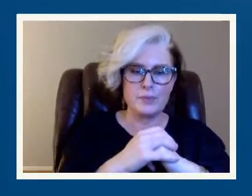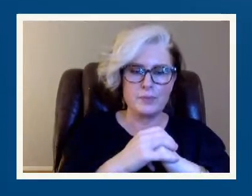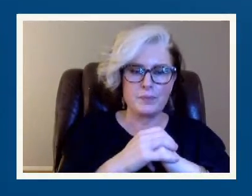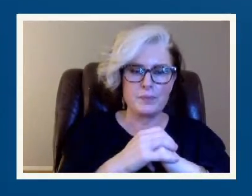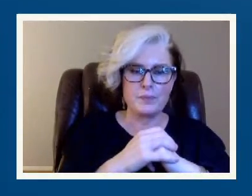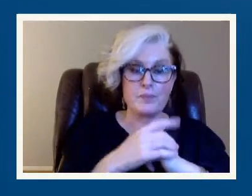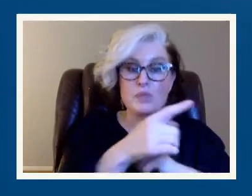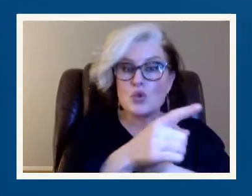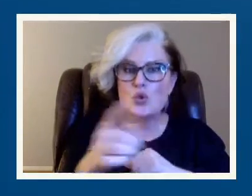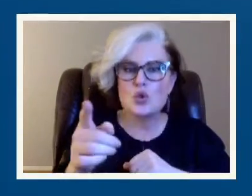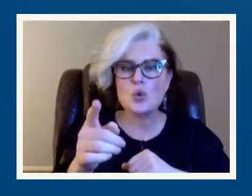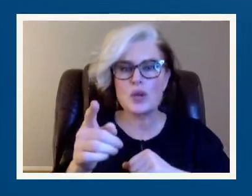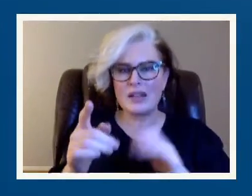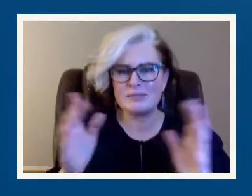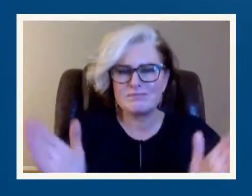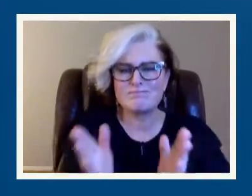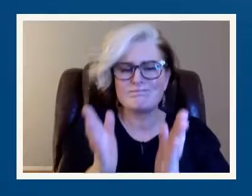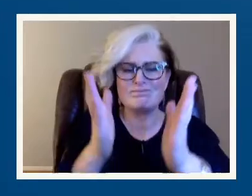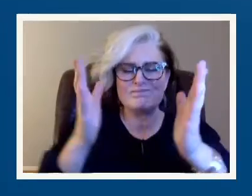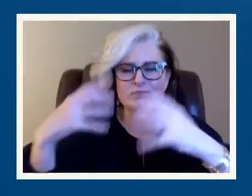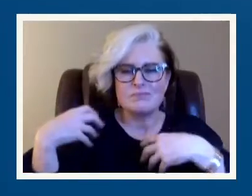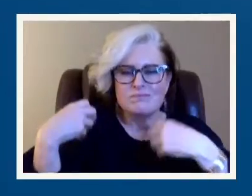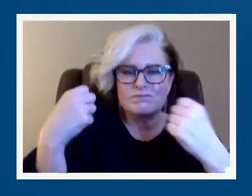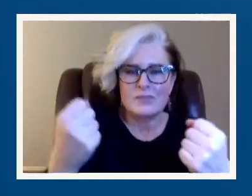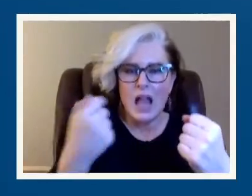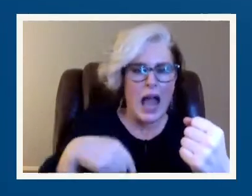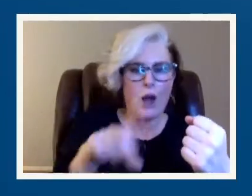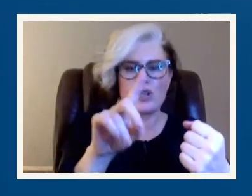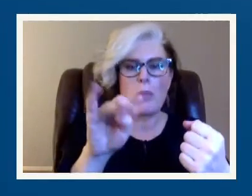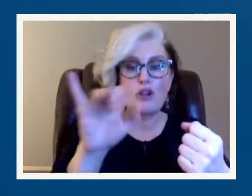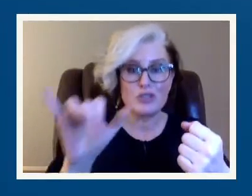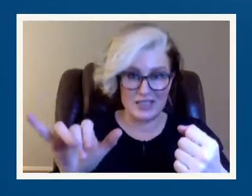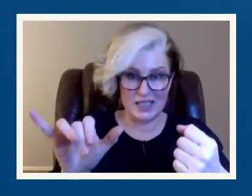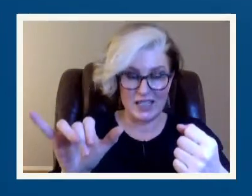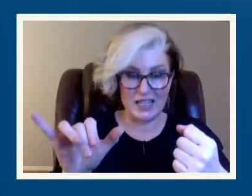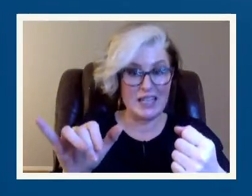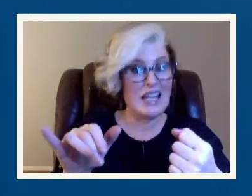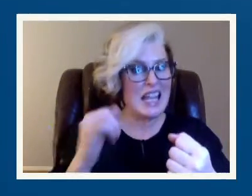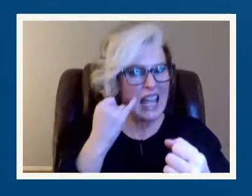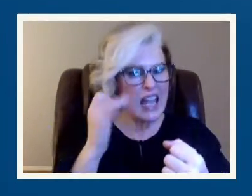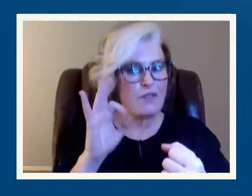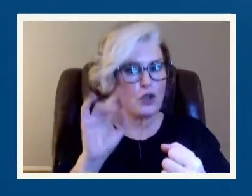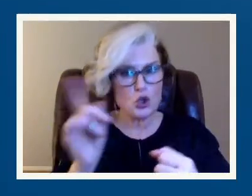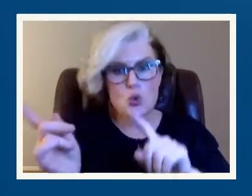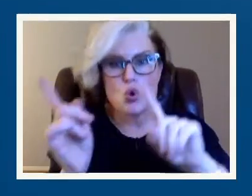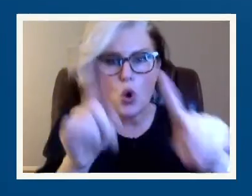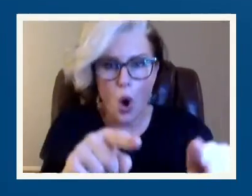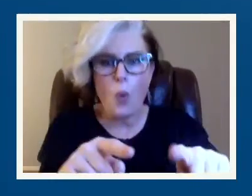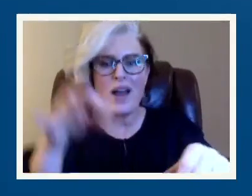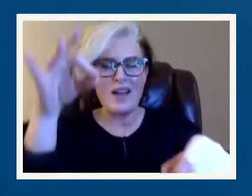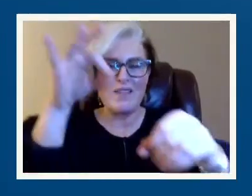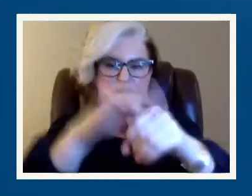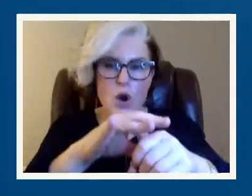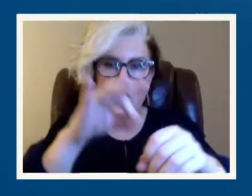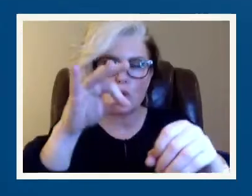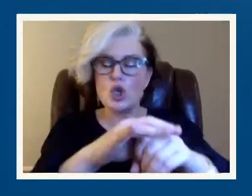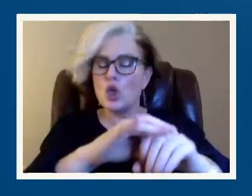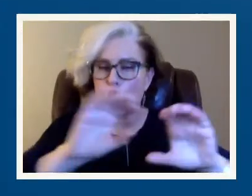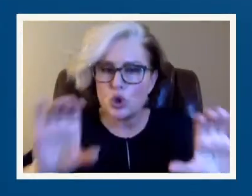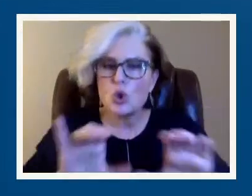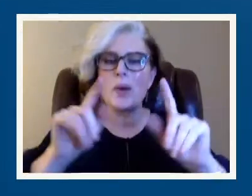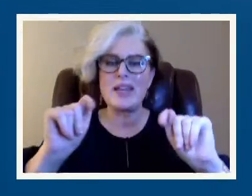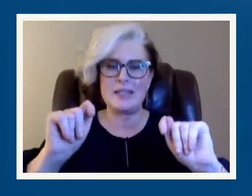You can bolster and strengthen our democracy as long as you get out there and do what needs to be